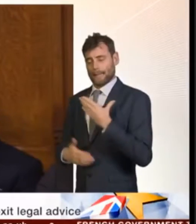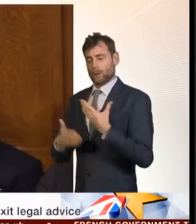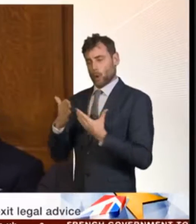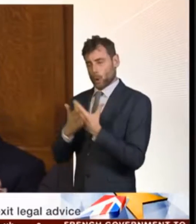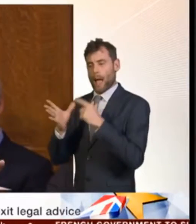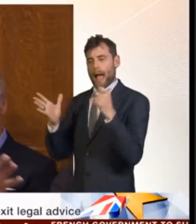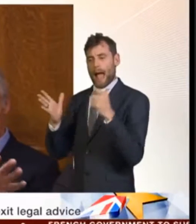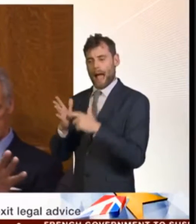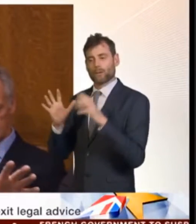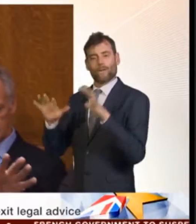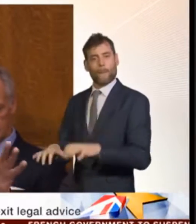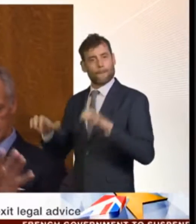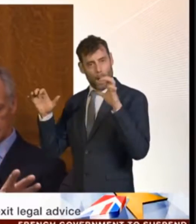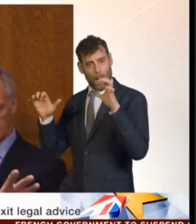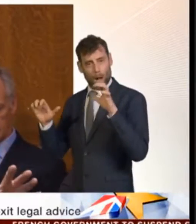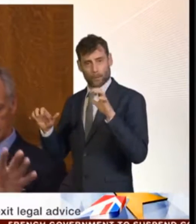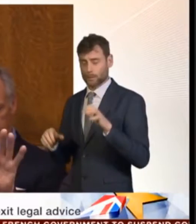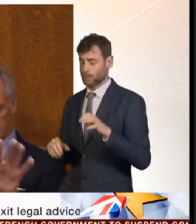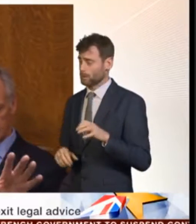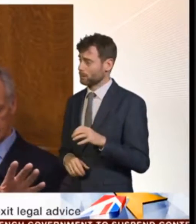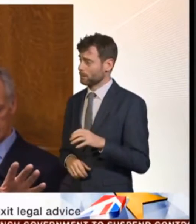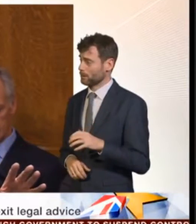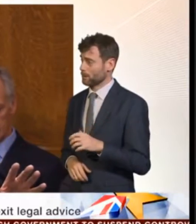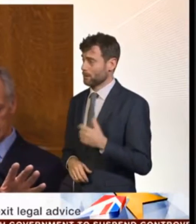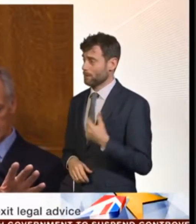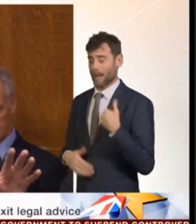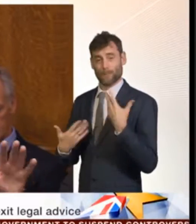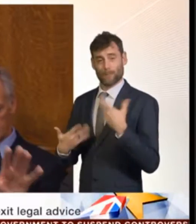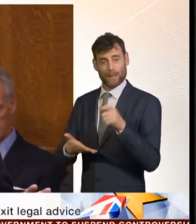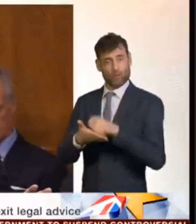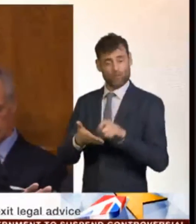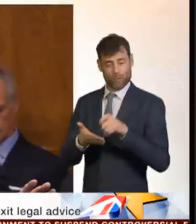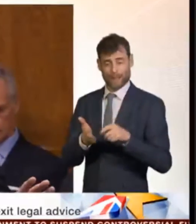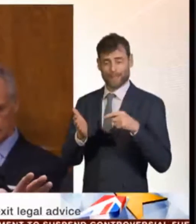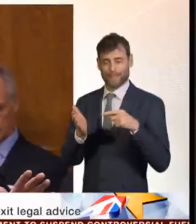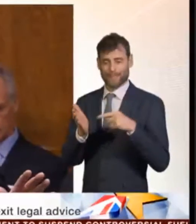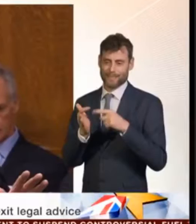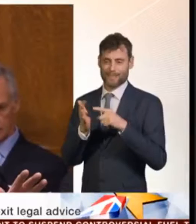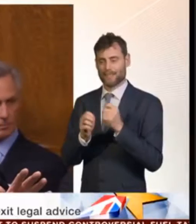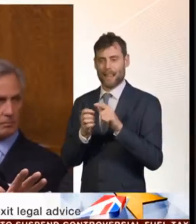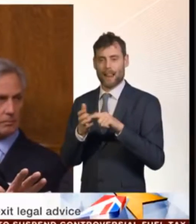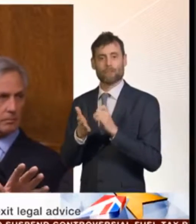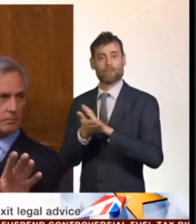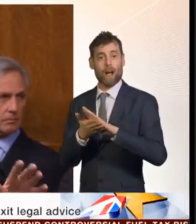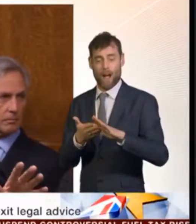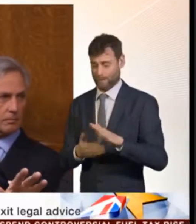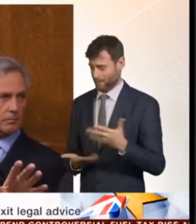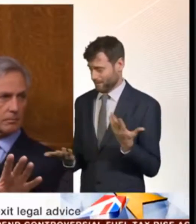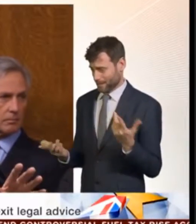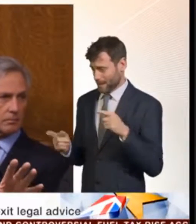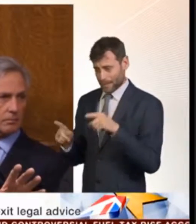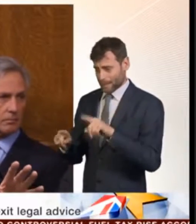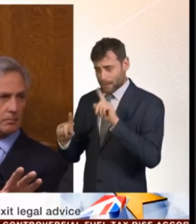Sunday Telegraph, this is no more than a wing and a prayer. I asked the Prime Minister about these matters during her statement last